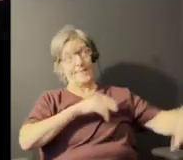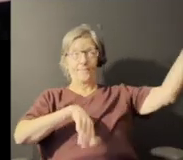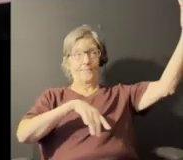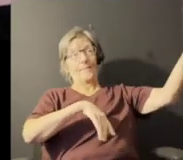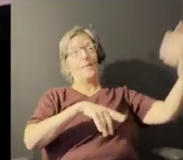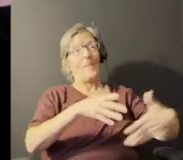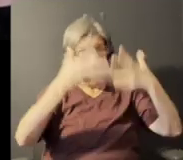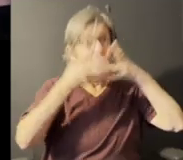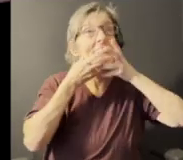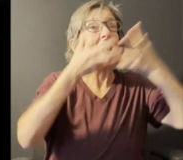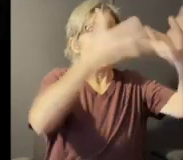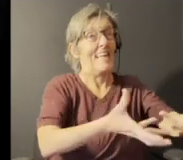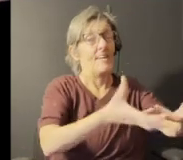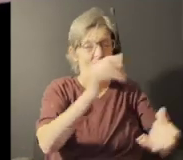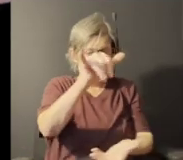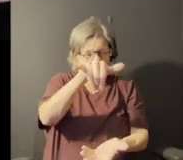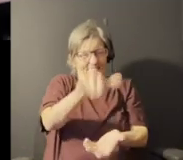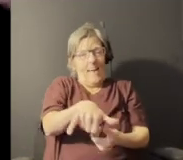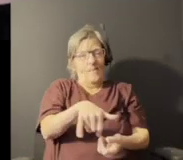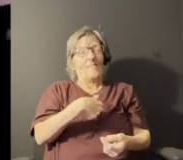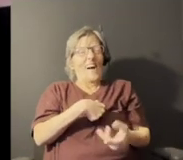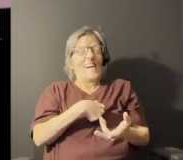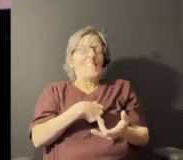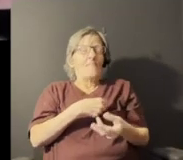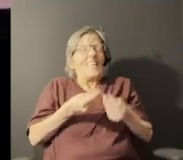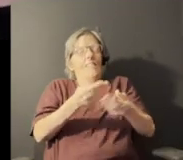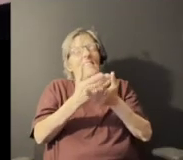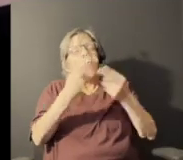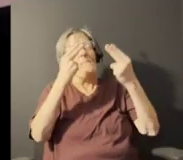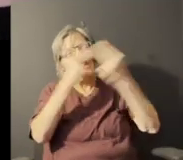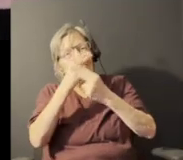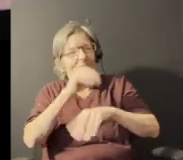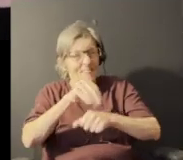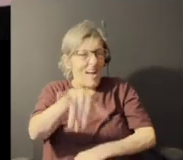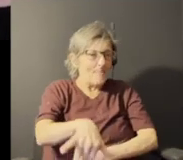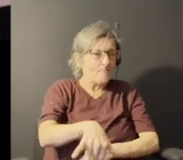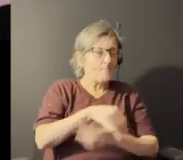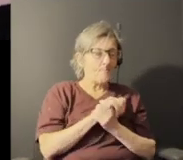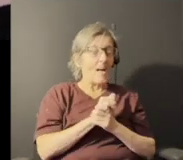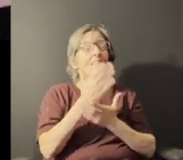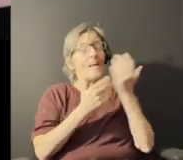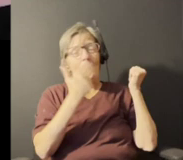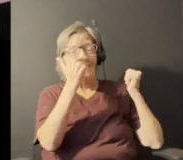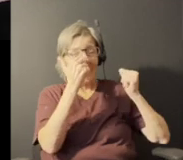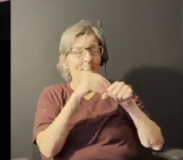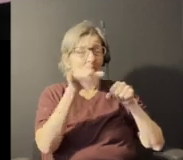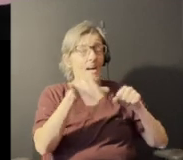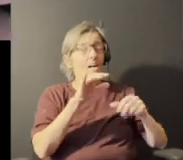head. Well, here you go, you know, kind of. So I do sort of insert some humor. So there is, you know,